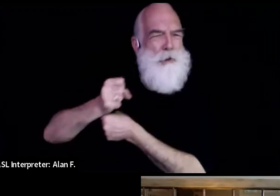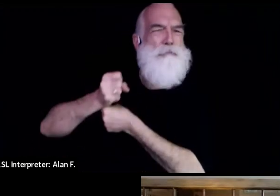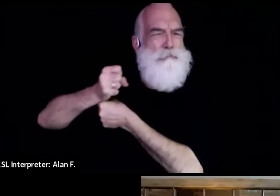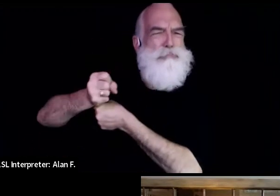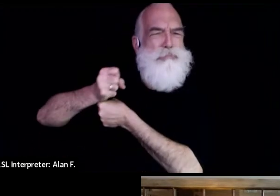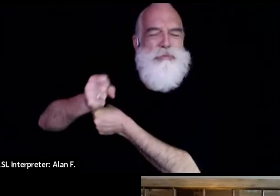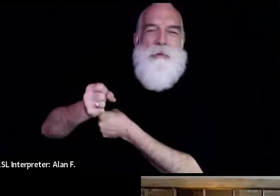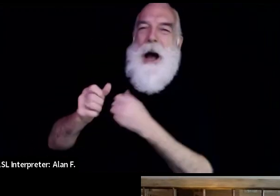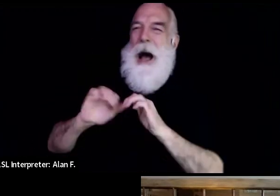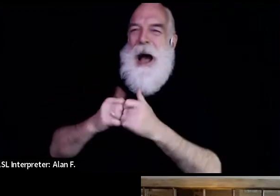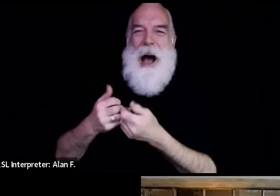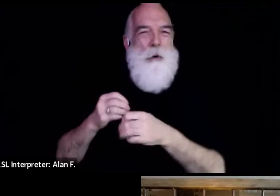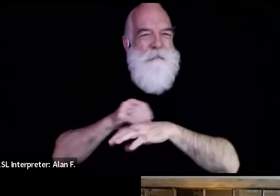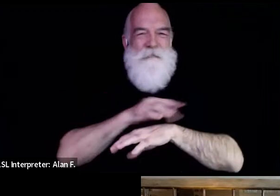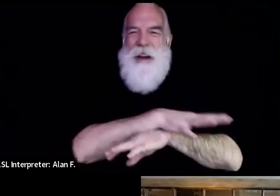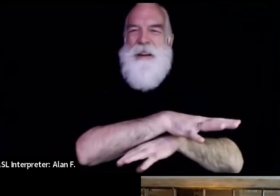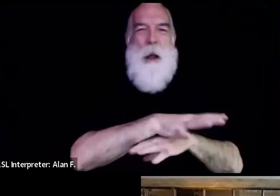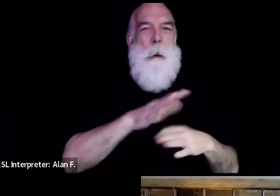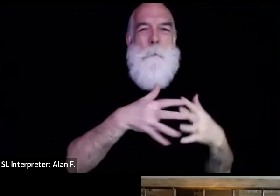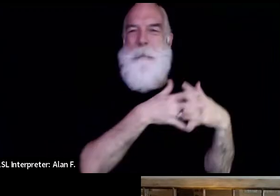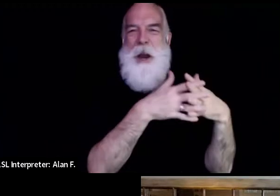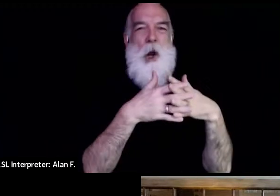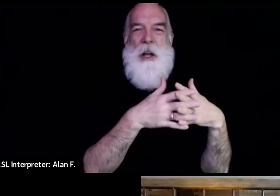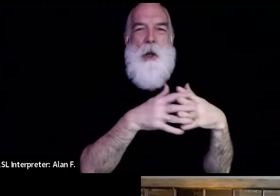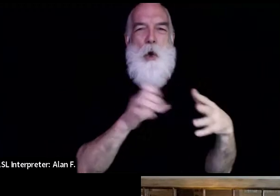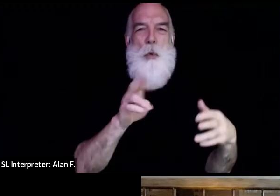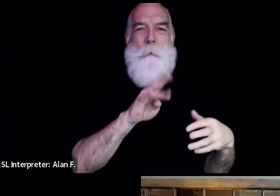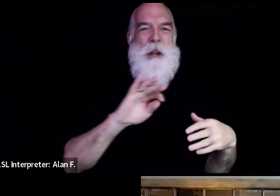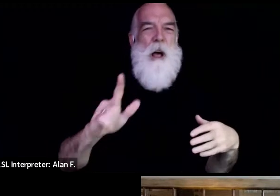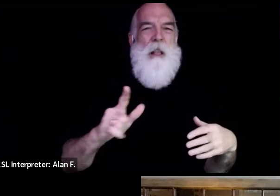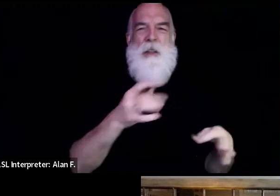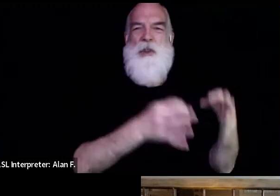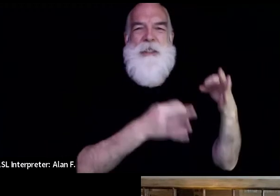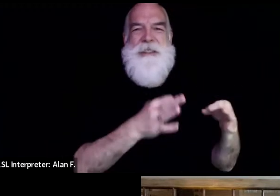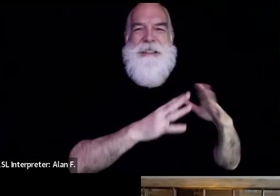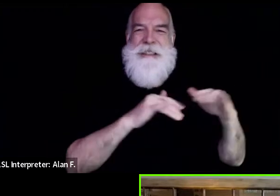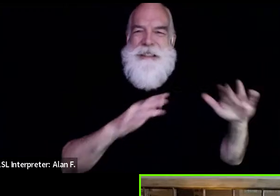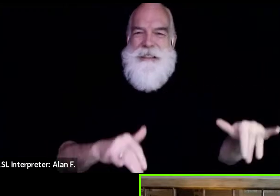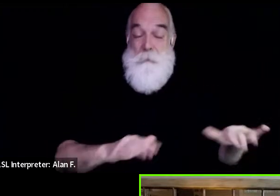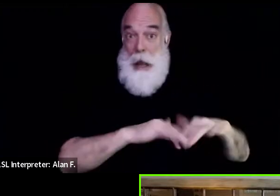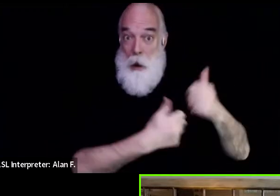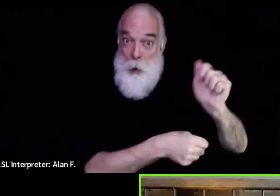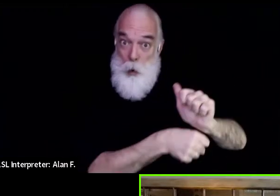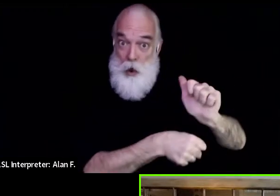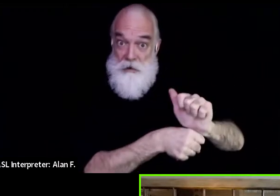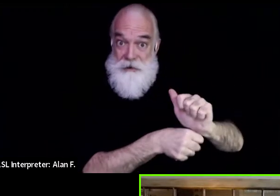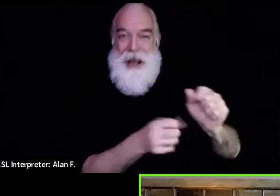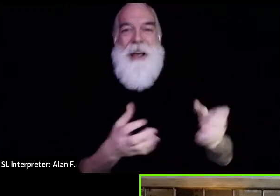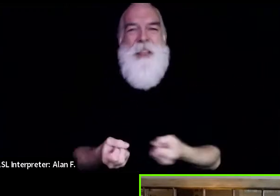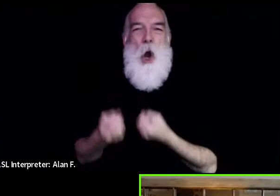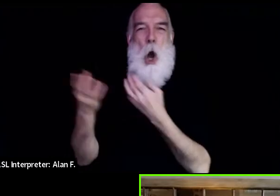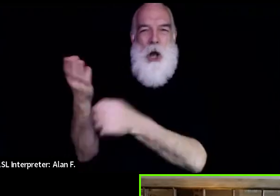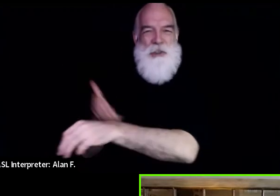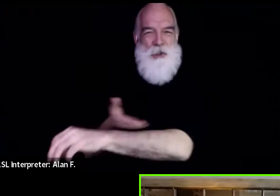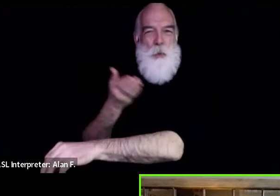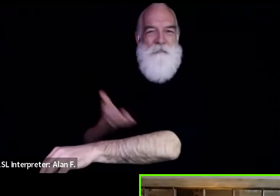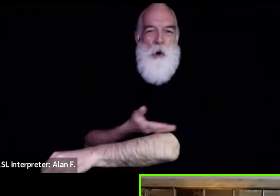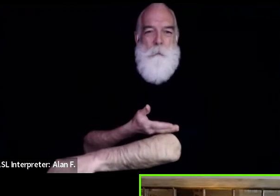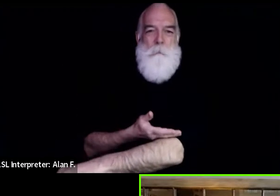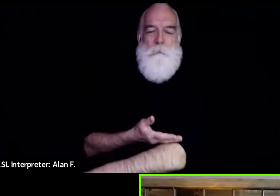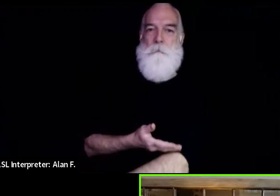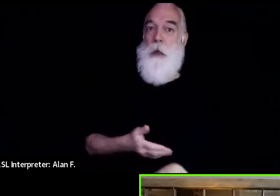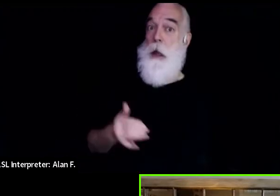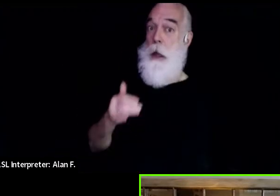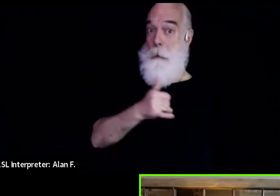criminal justice system works and the cause of reform? I think across the country, for the first time, so many